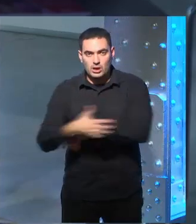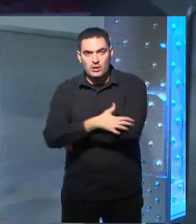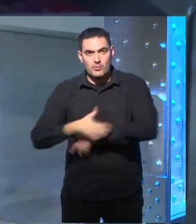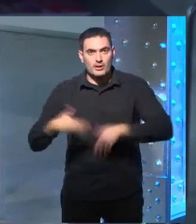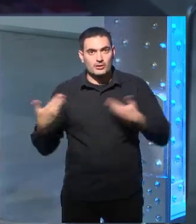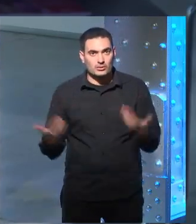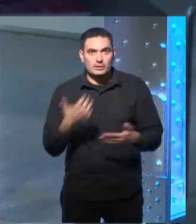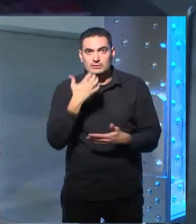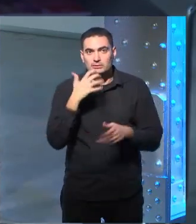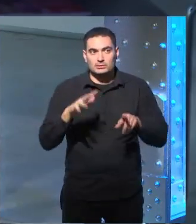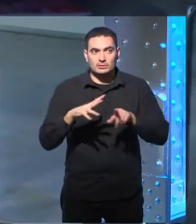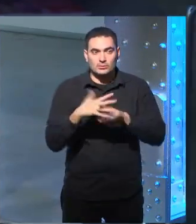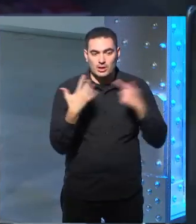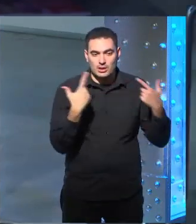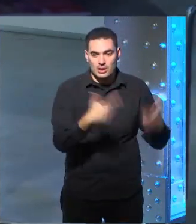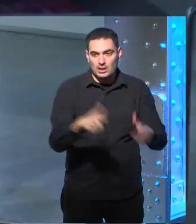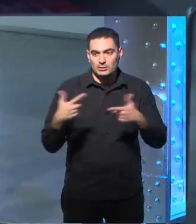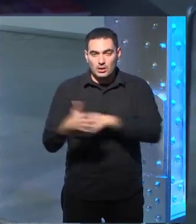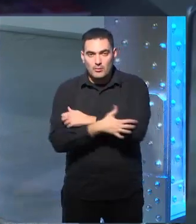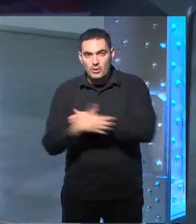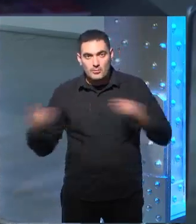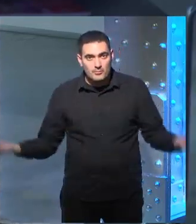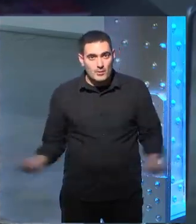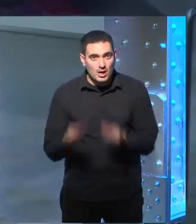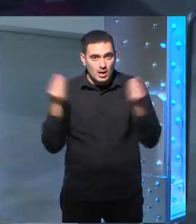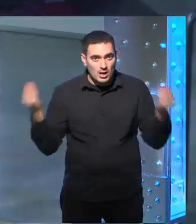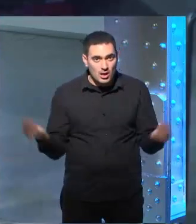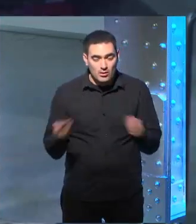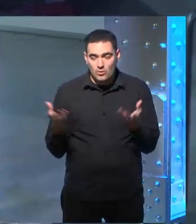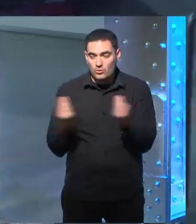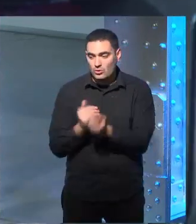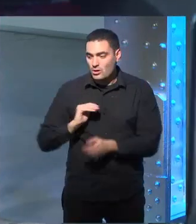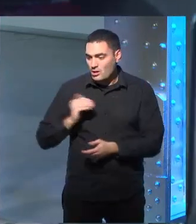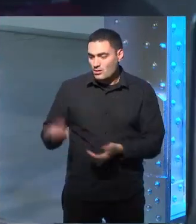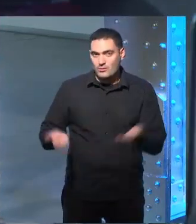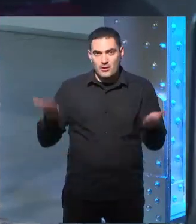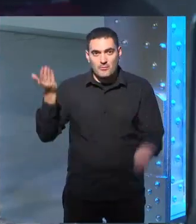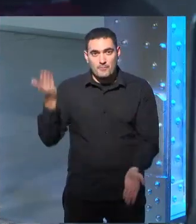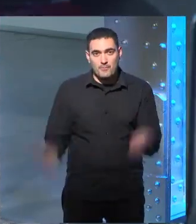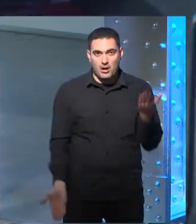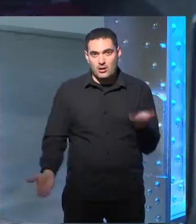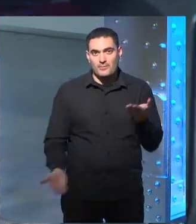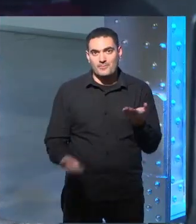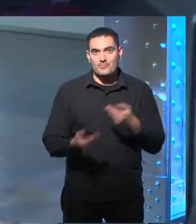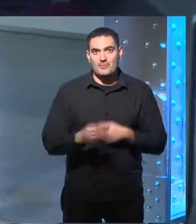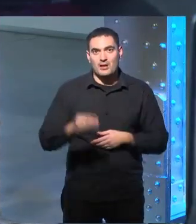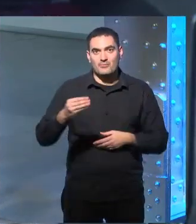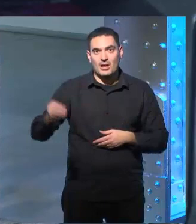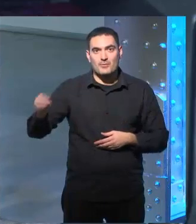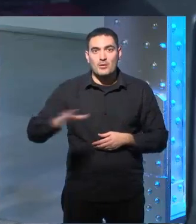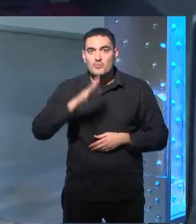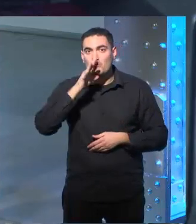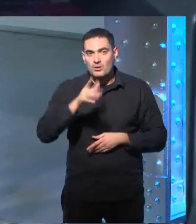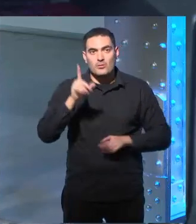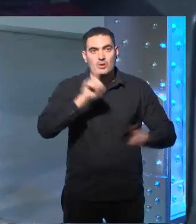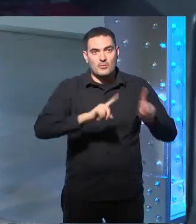those poorer societies. And so although we improve those lower layers